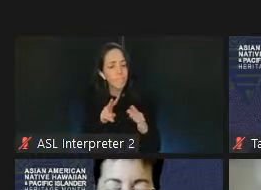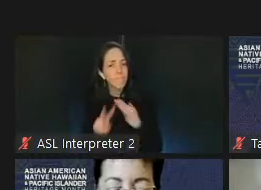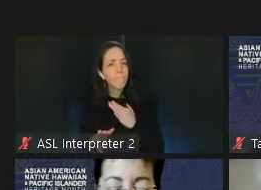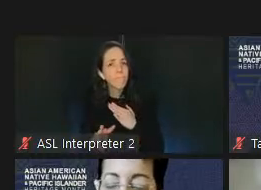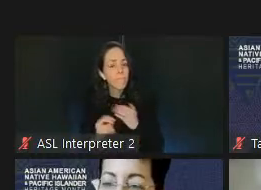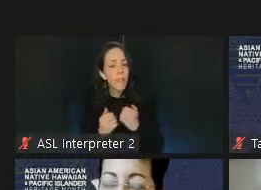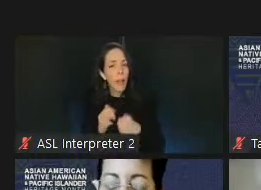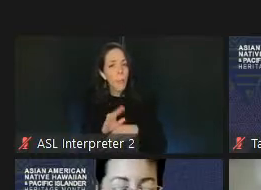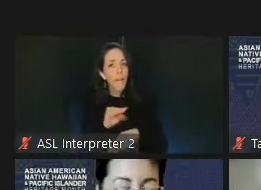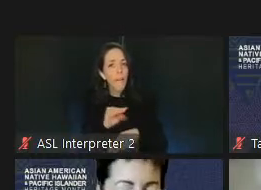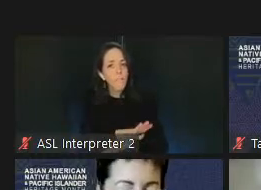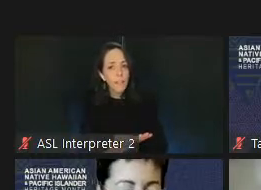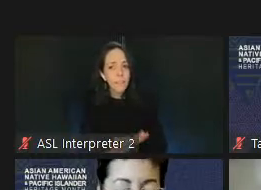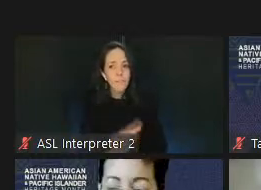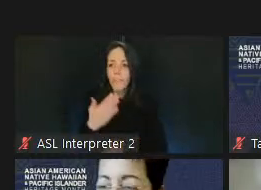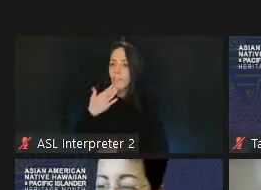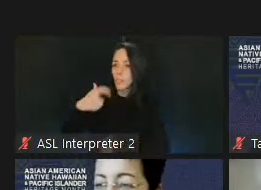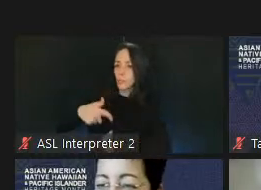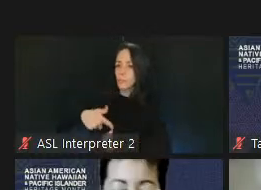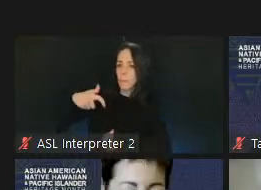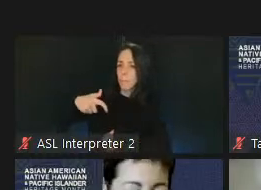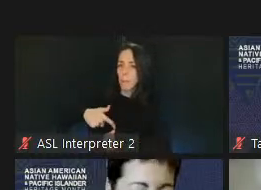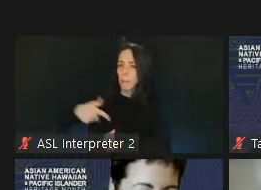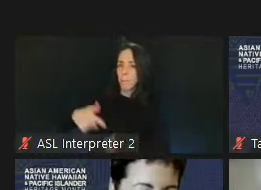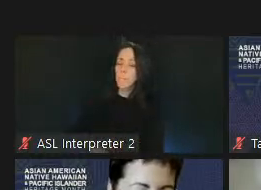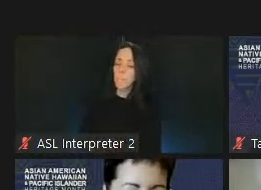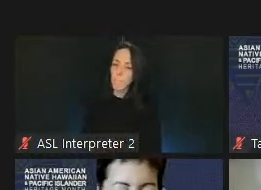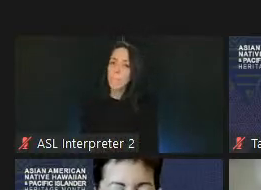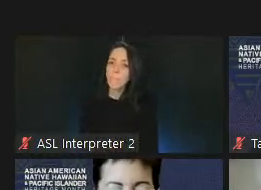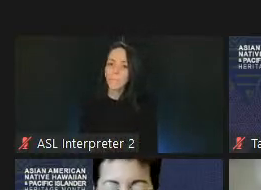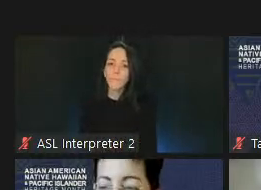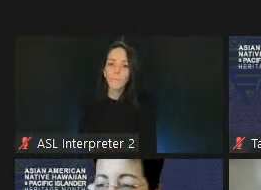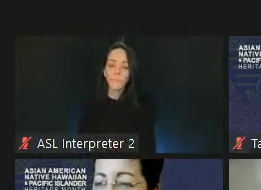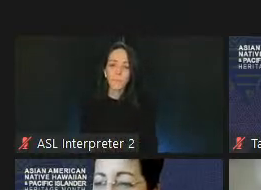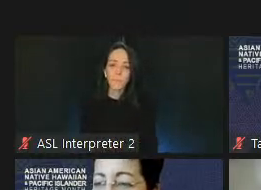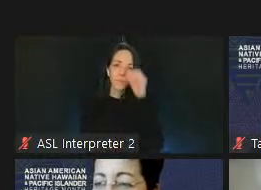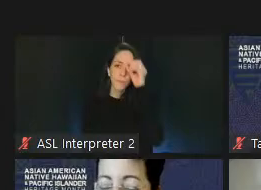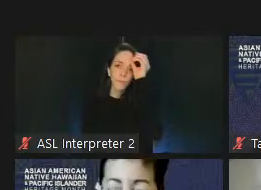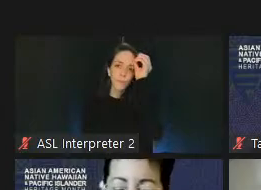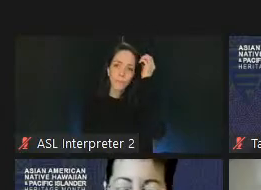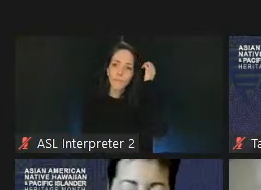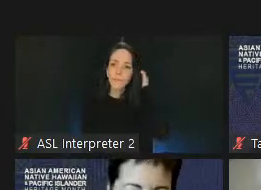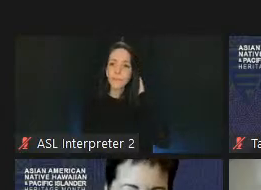the positions and the personnel relative to our safety. Thank